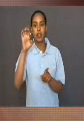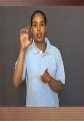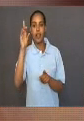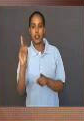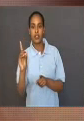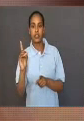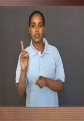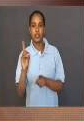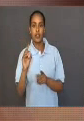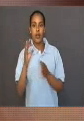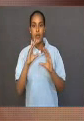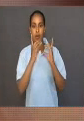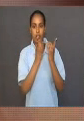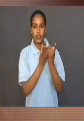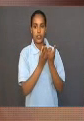portion of the term